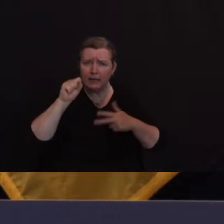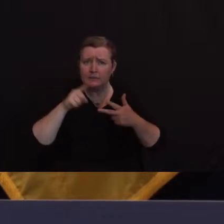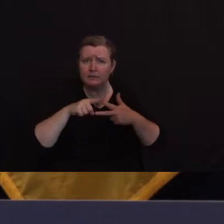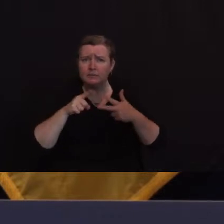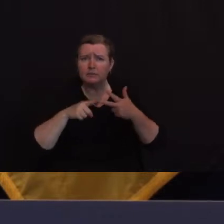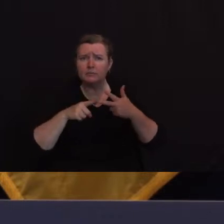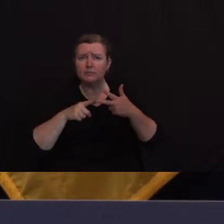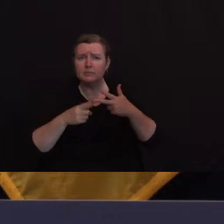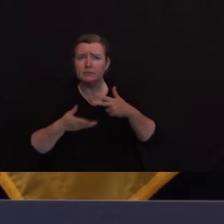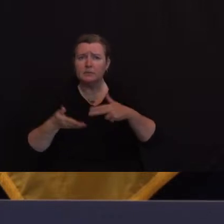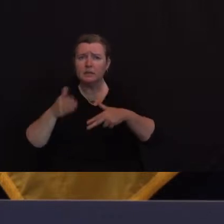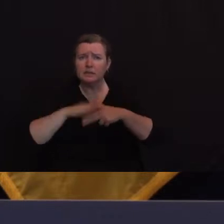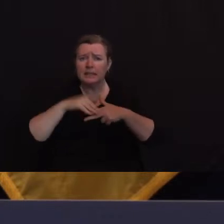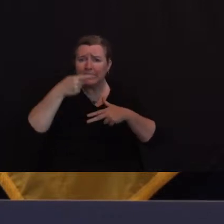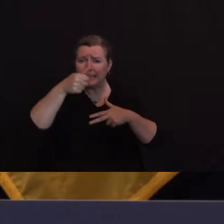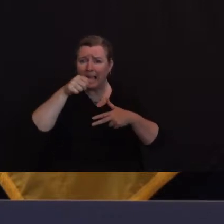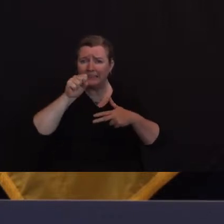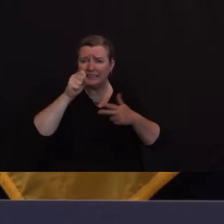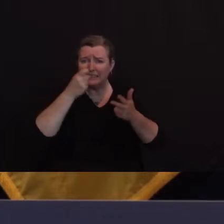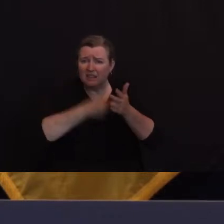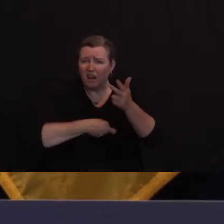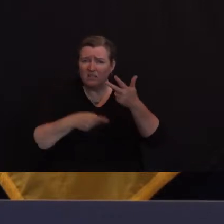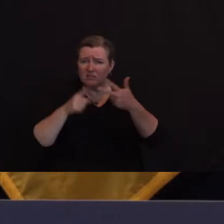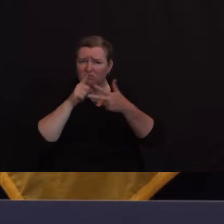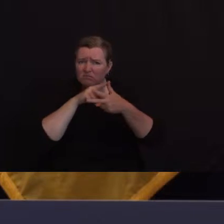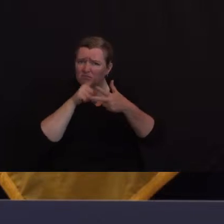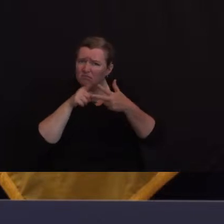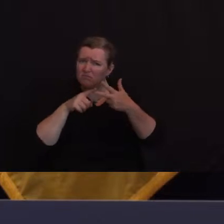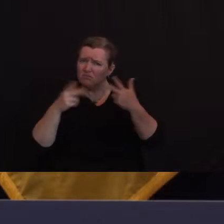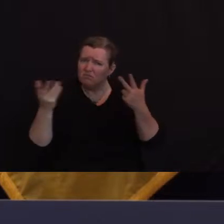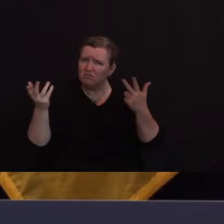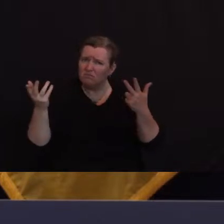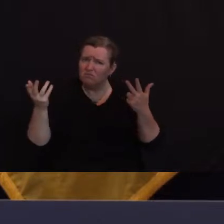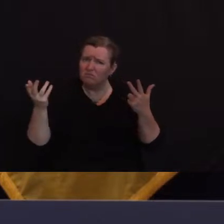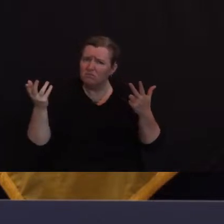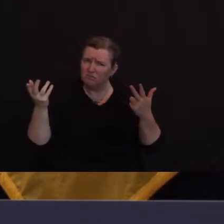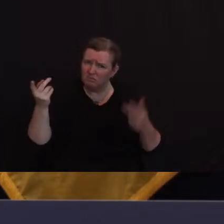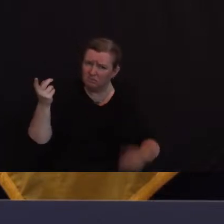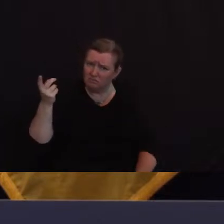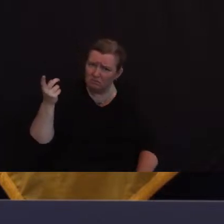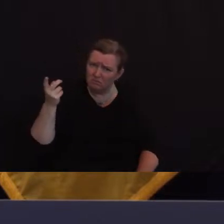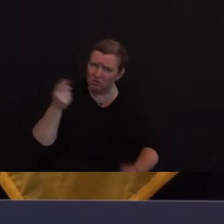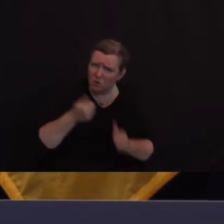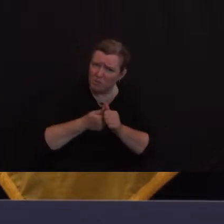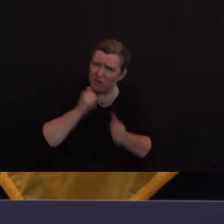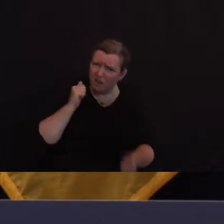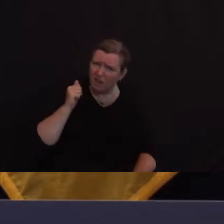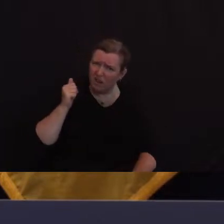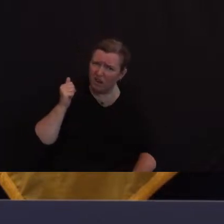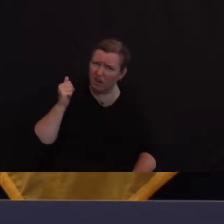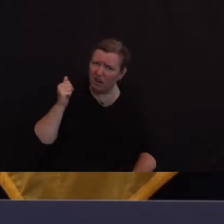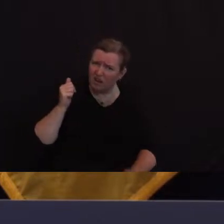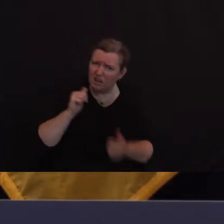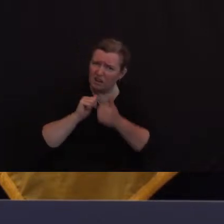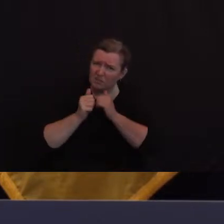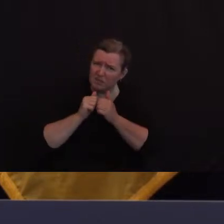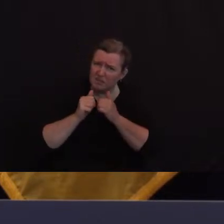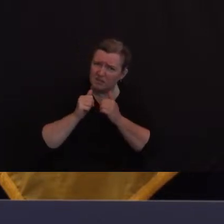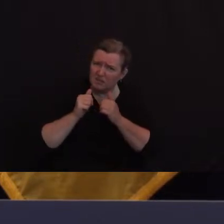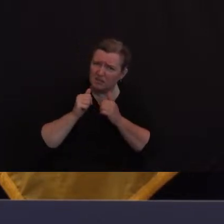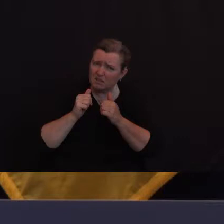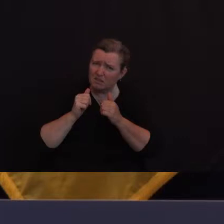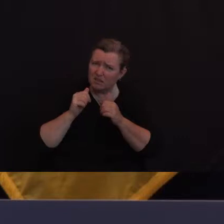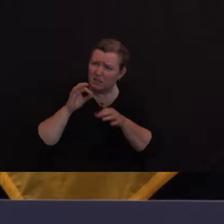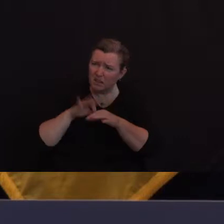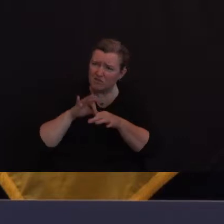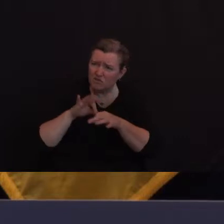safe to say that you don't think that you're running 10 points behind and that your strong political position enables you to do this? Thank you for